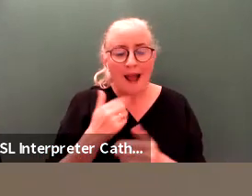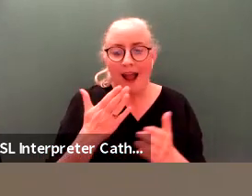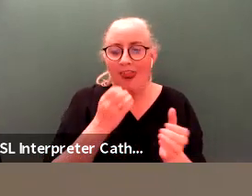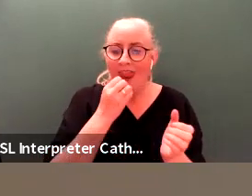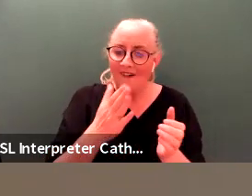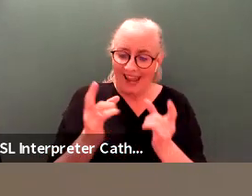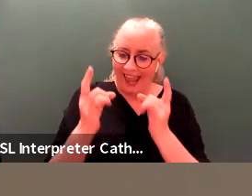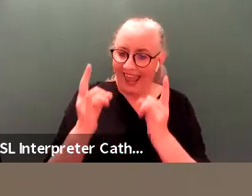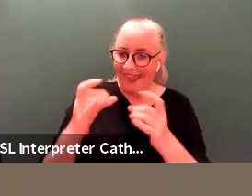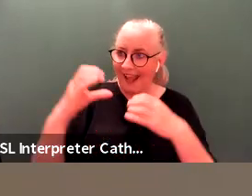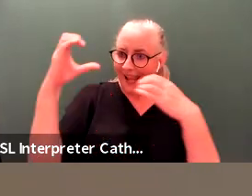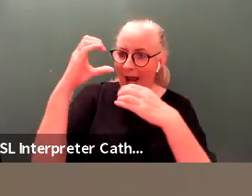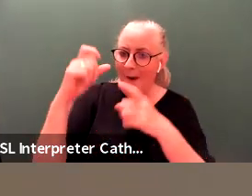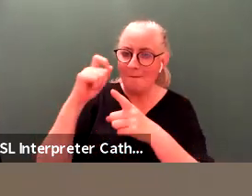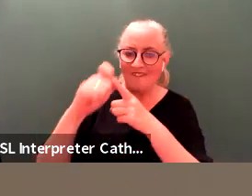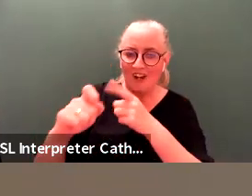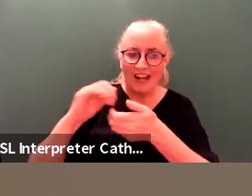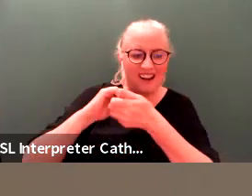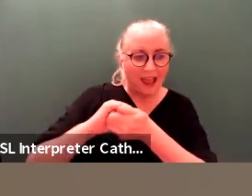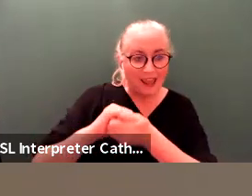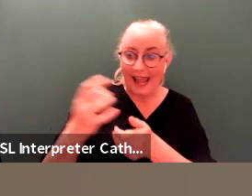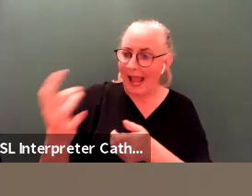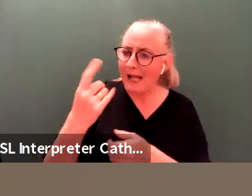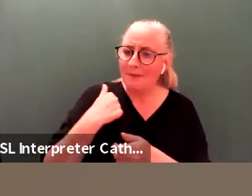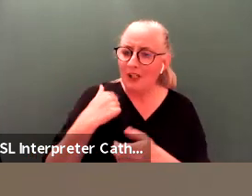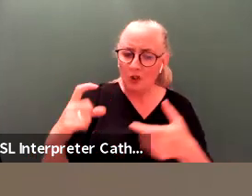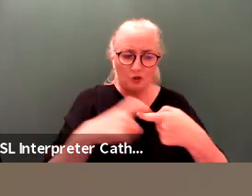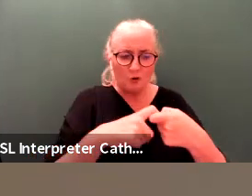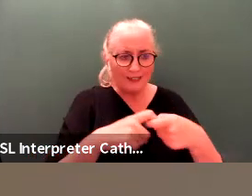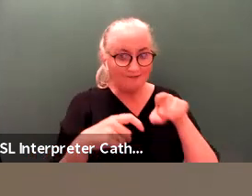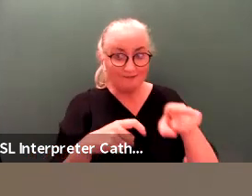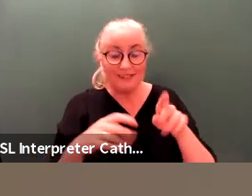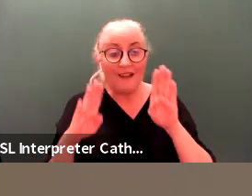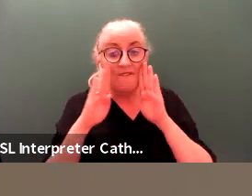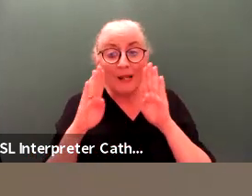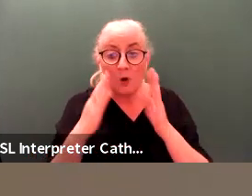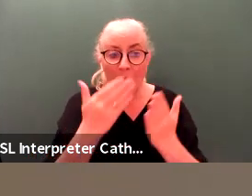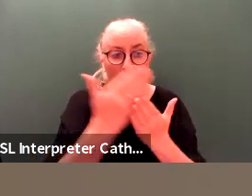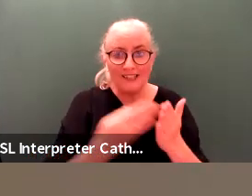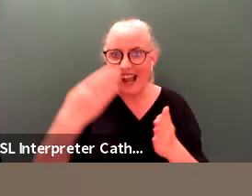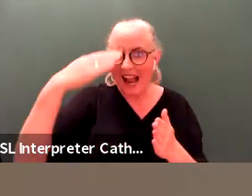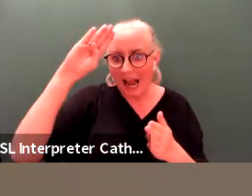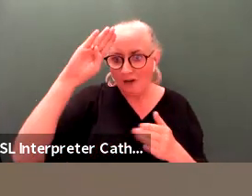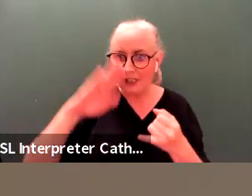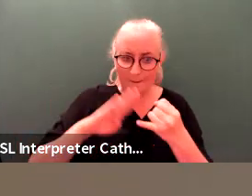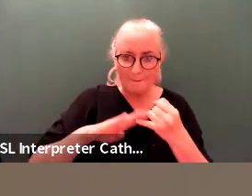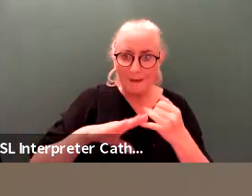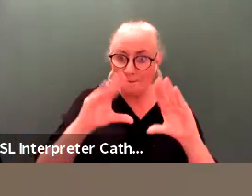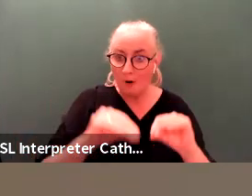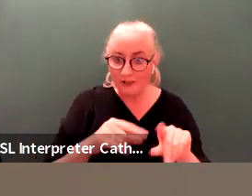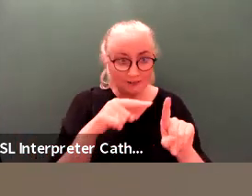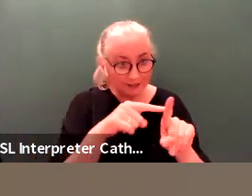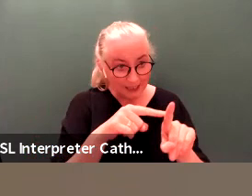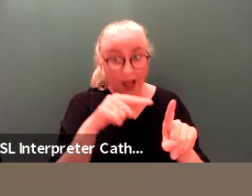care professional colleague asked me to join a Facebook page, The Irish Menopause. And it was there,